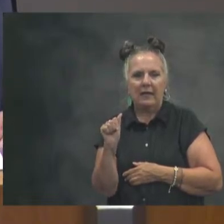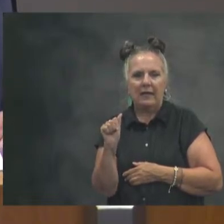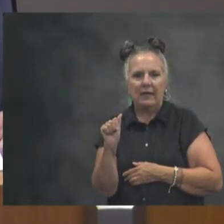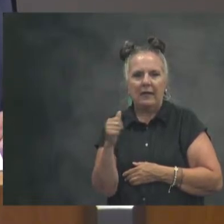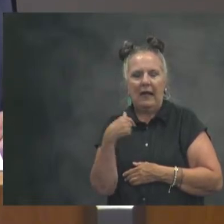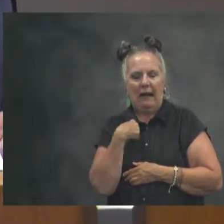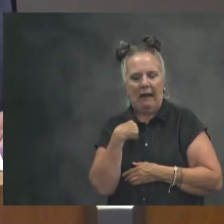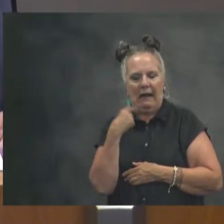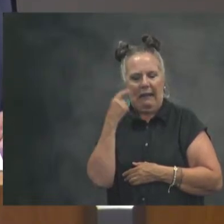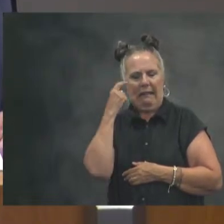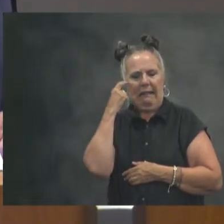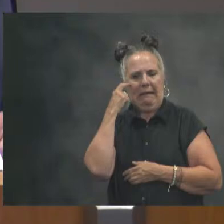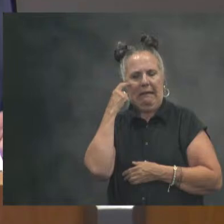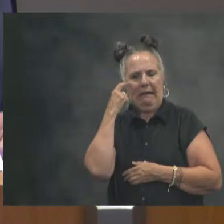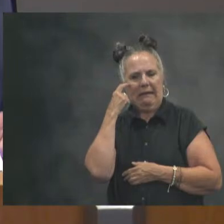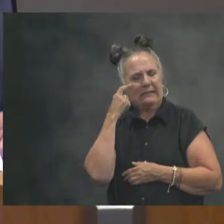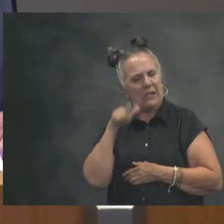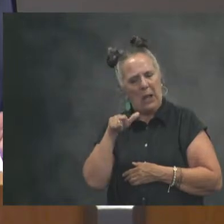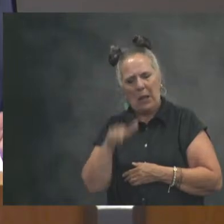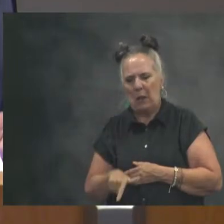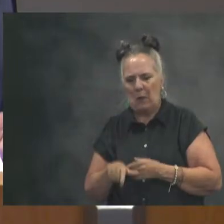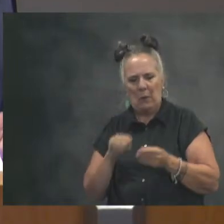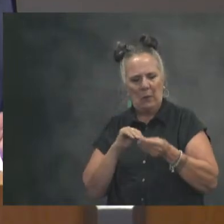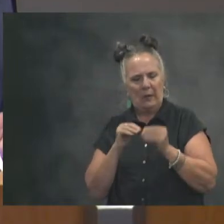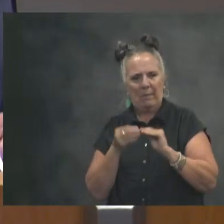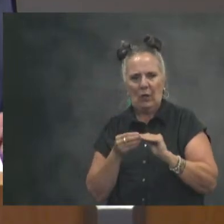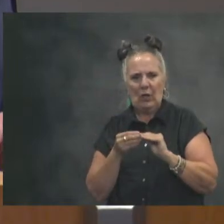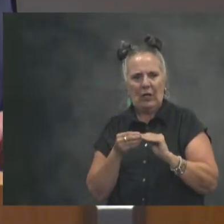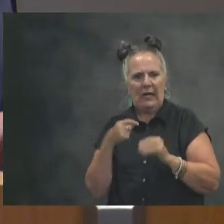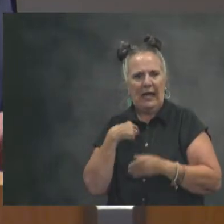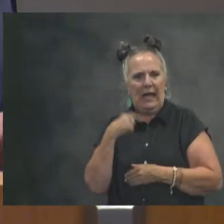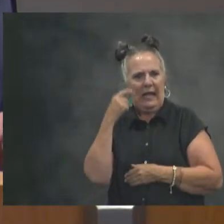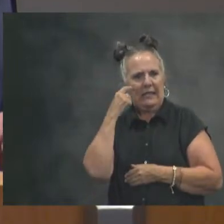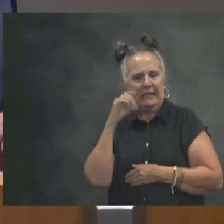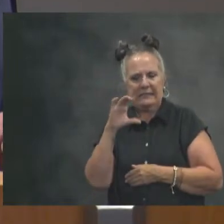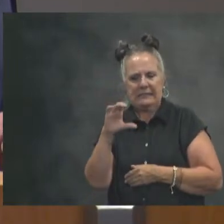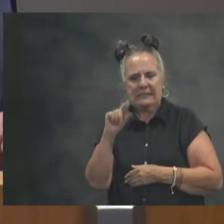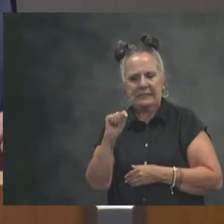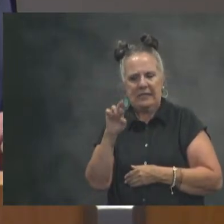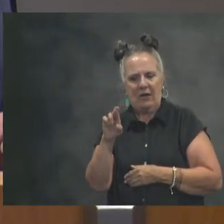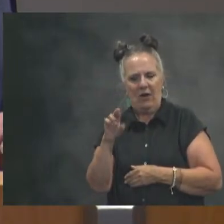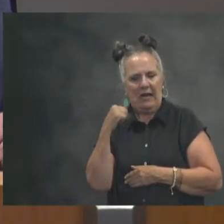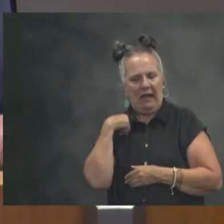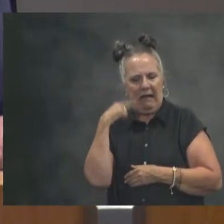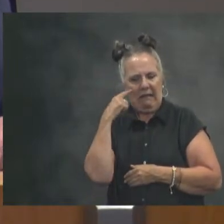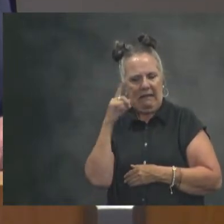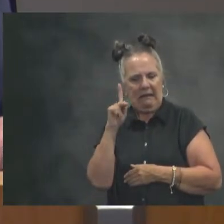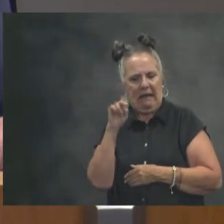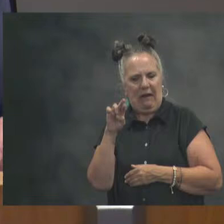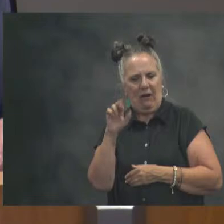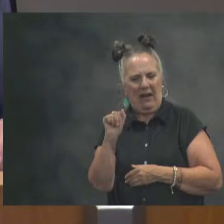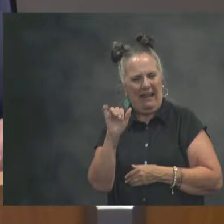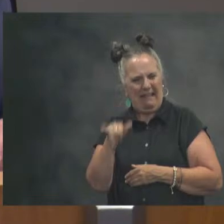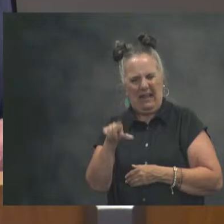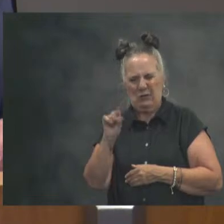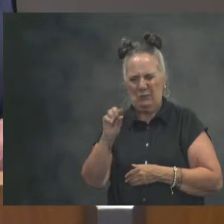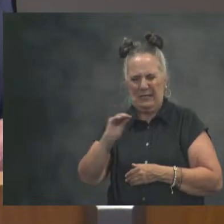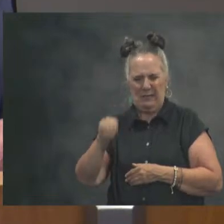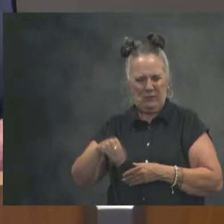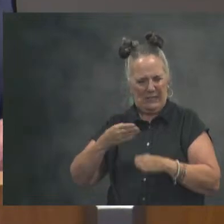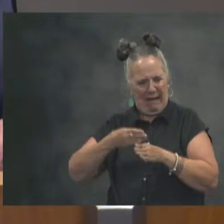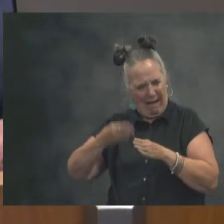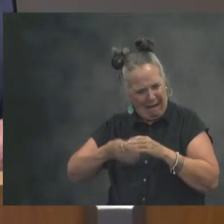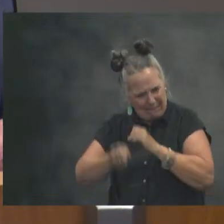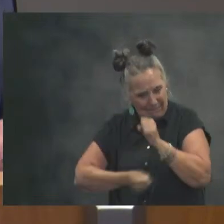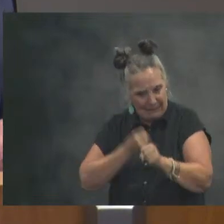I think that's a pretty low number. I think the CCR number's low, and I think the KRA, is that 20% by the end of the year,